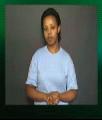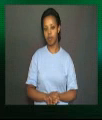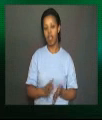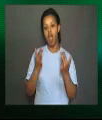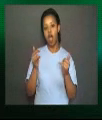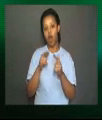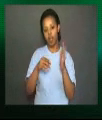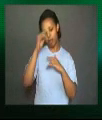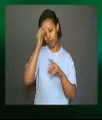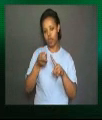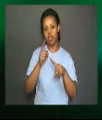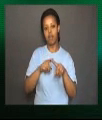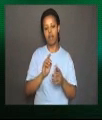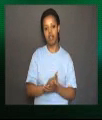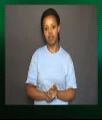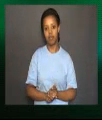Let's get back to our lesson.